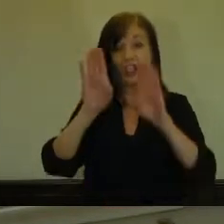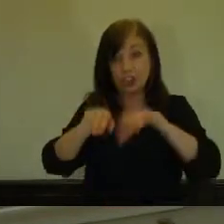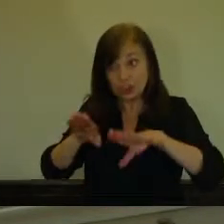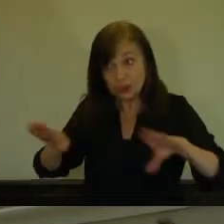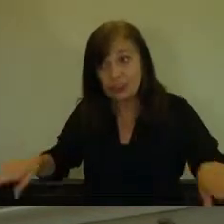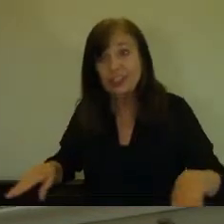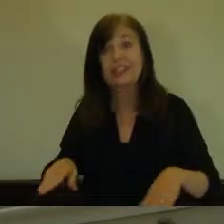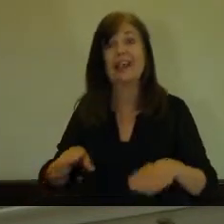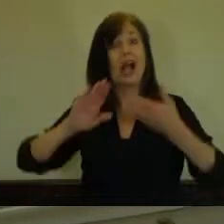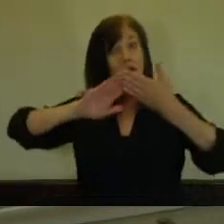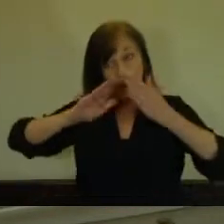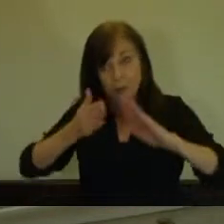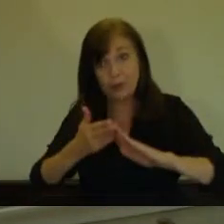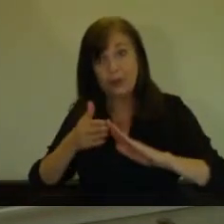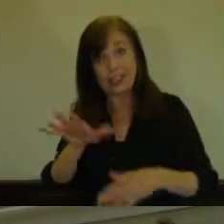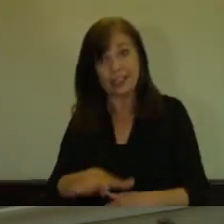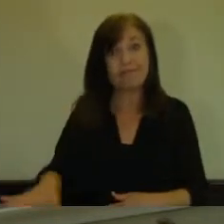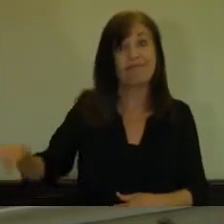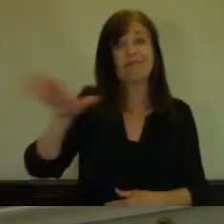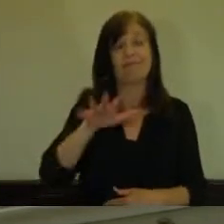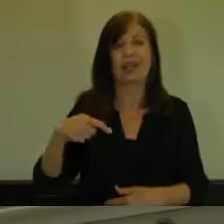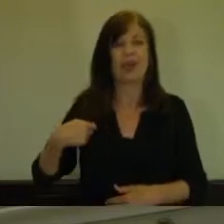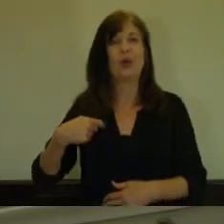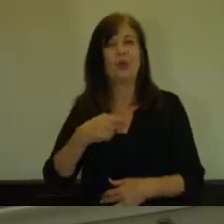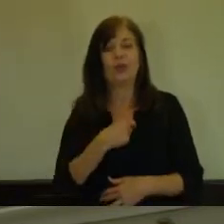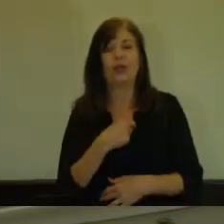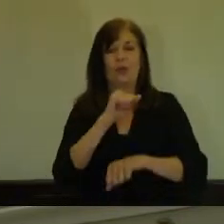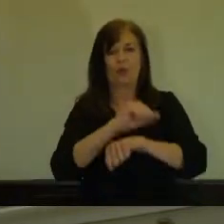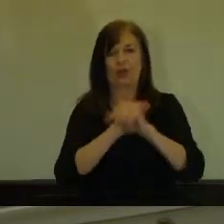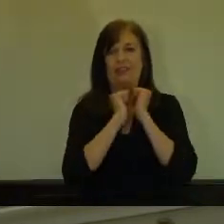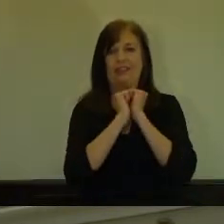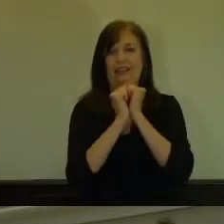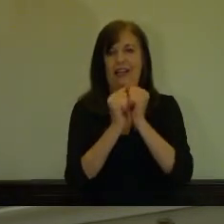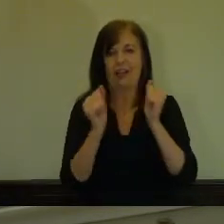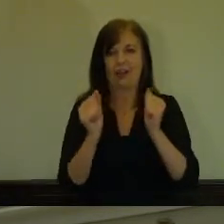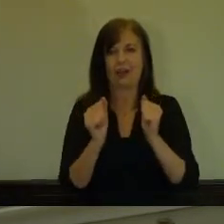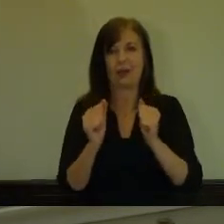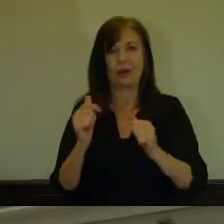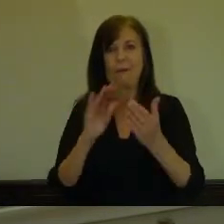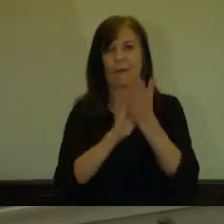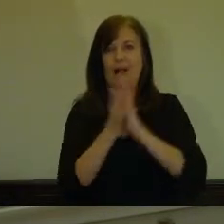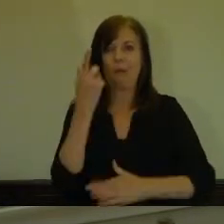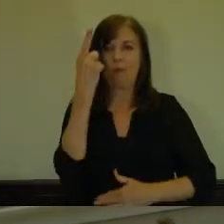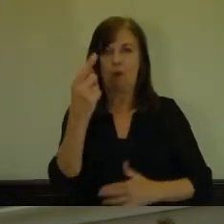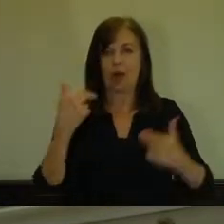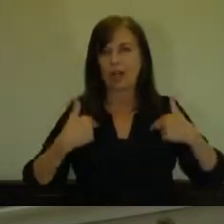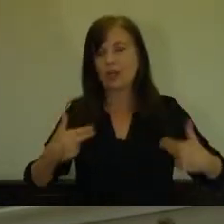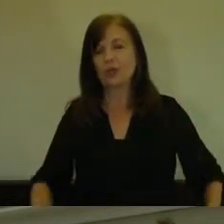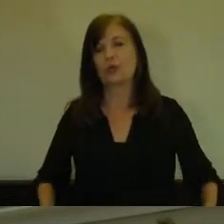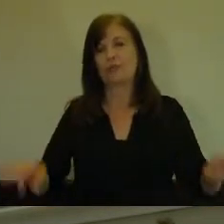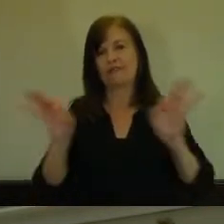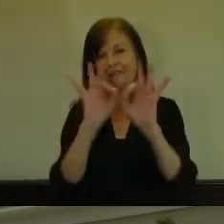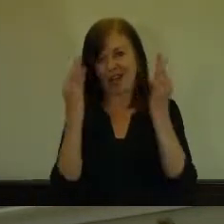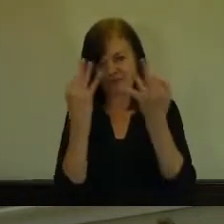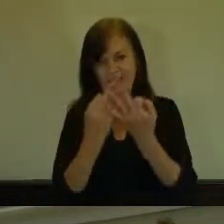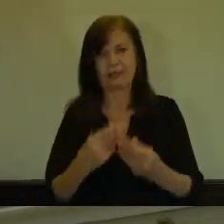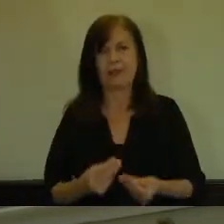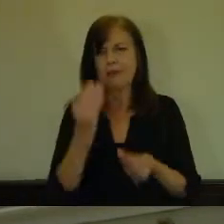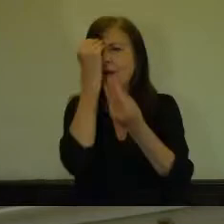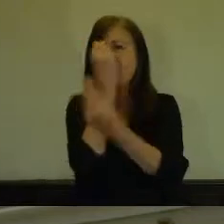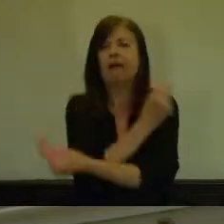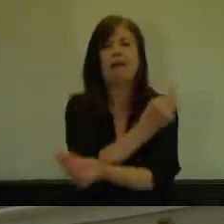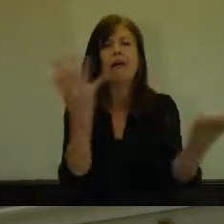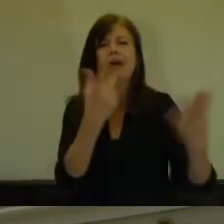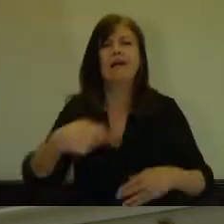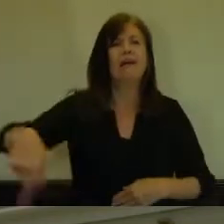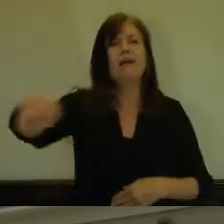children and the community as we walk together as one human family. Spiritus, you have done